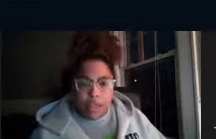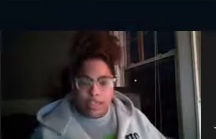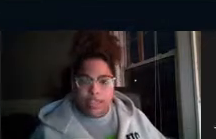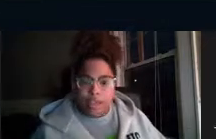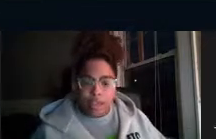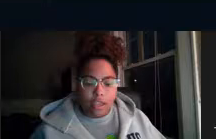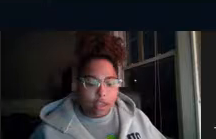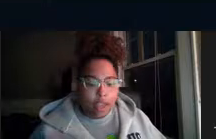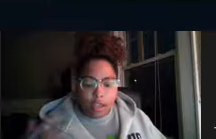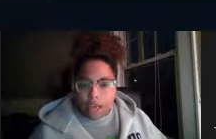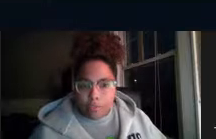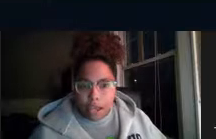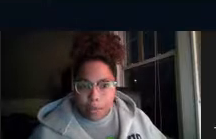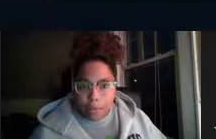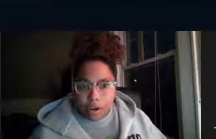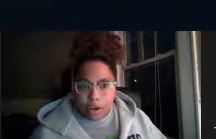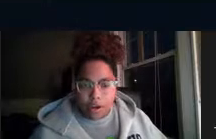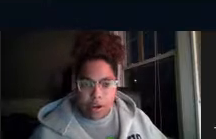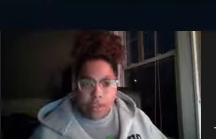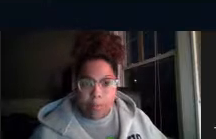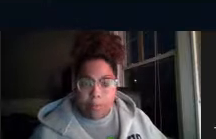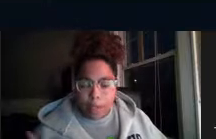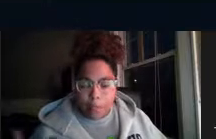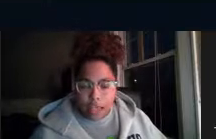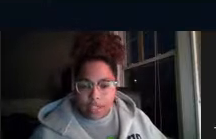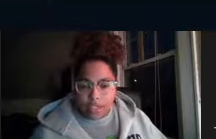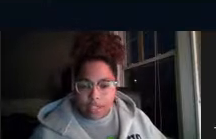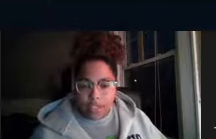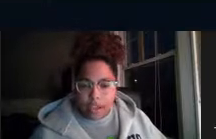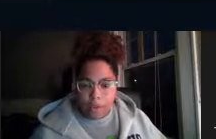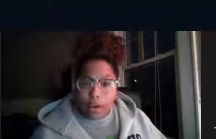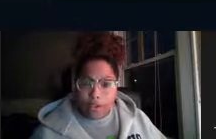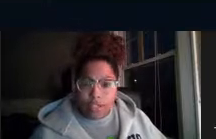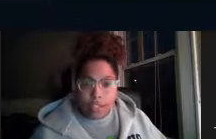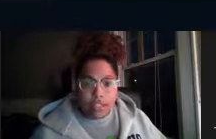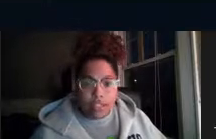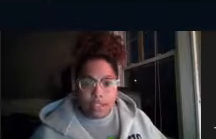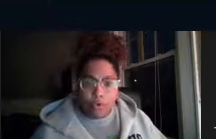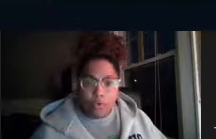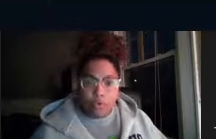medical supplies, a laptop where they may be able to access